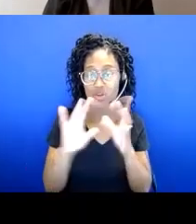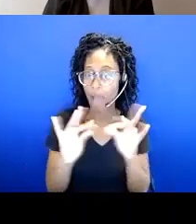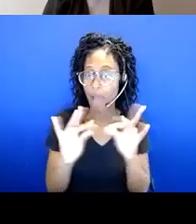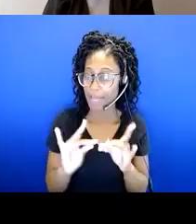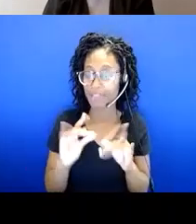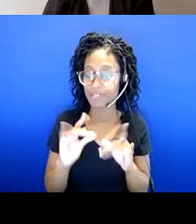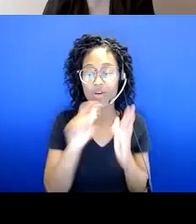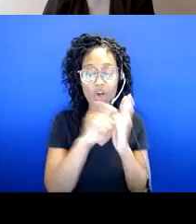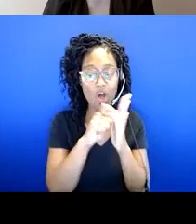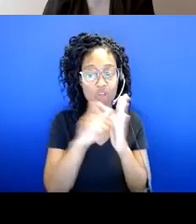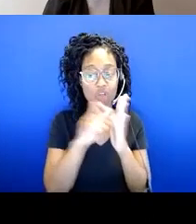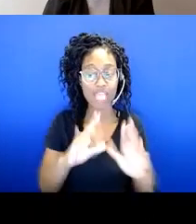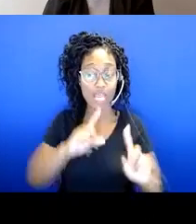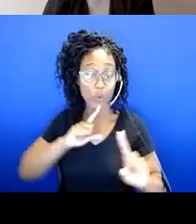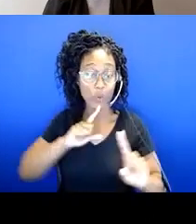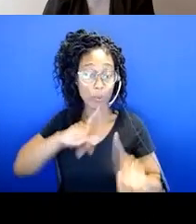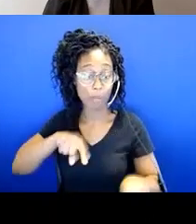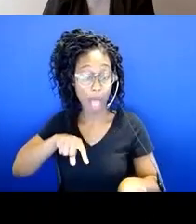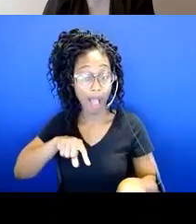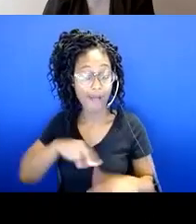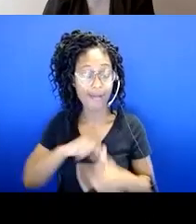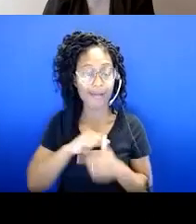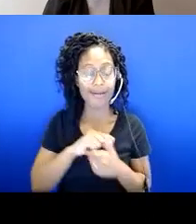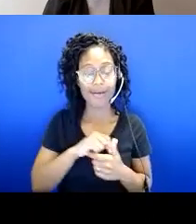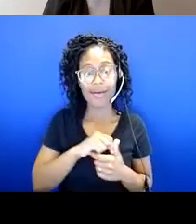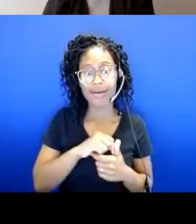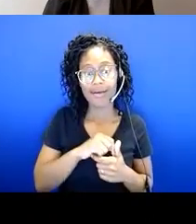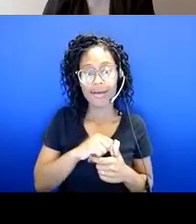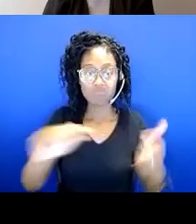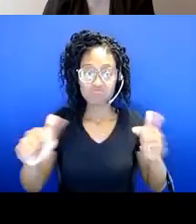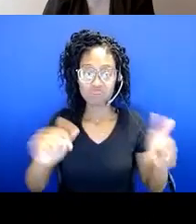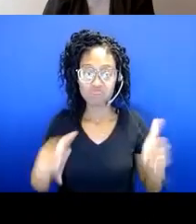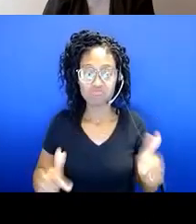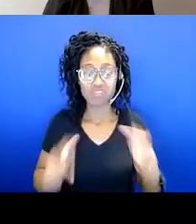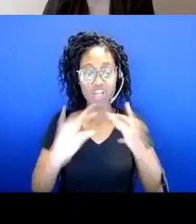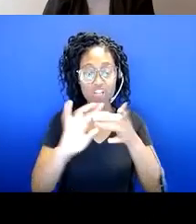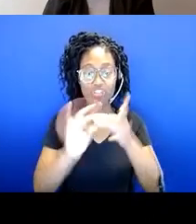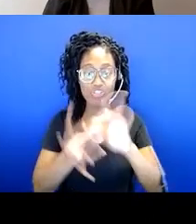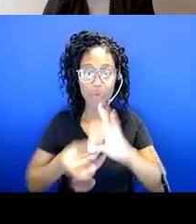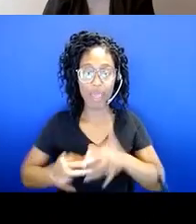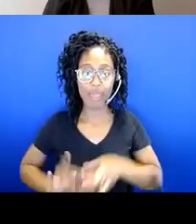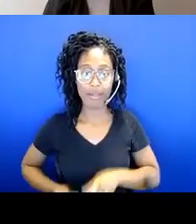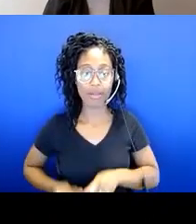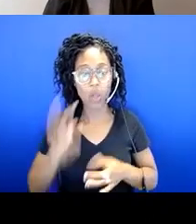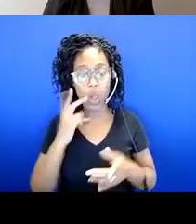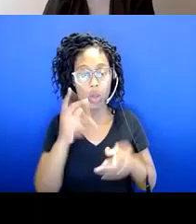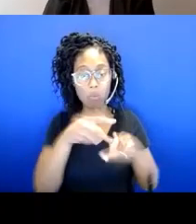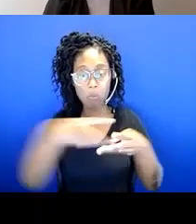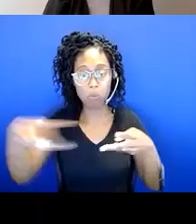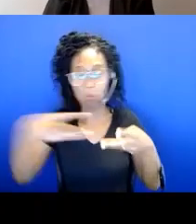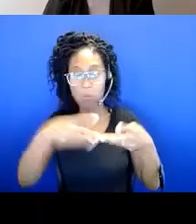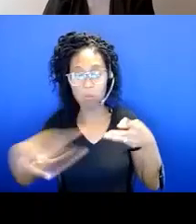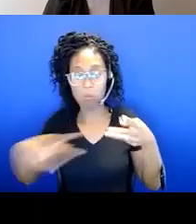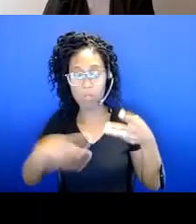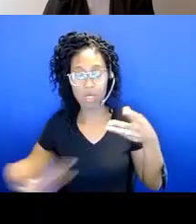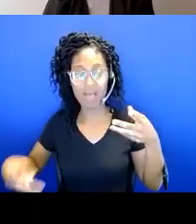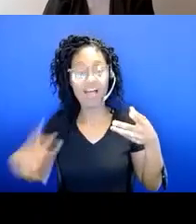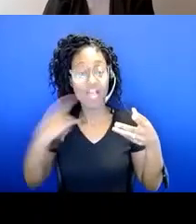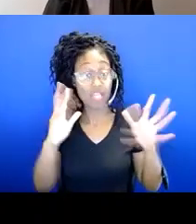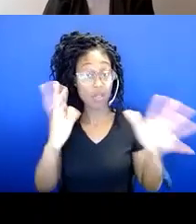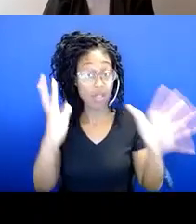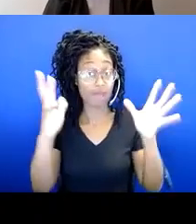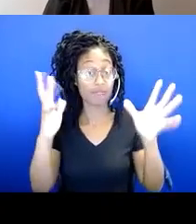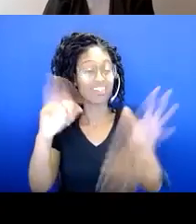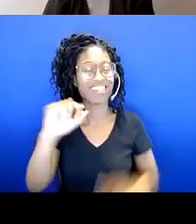Authors can reply, and you can do threads. And right, and that remains up. Yes. Yeah.